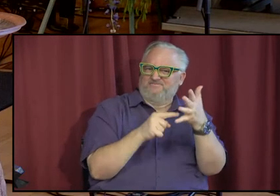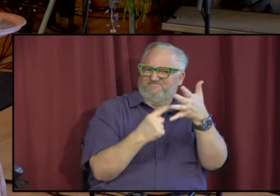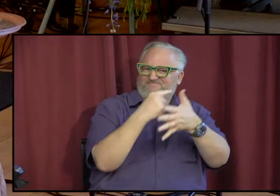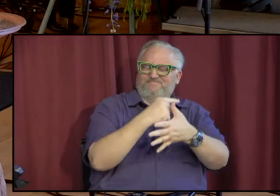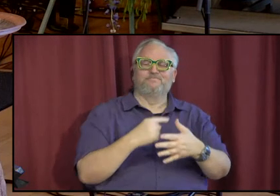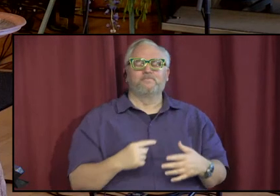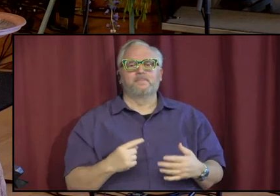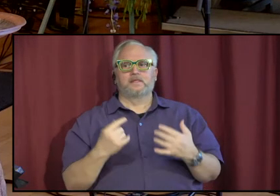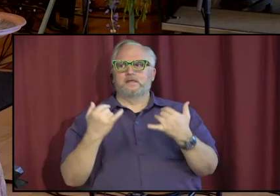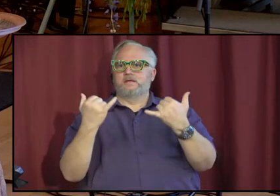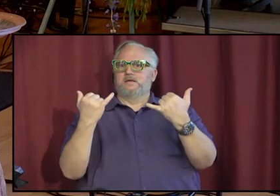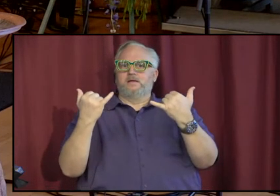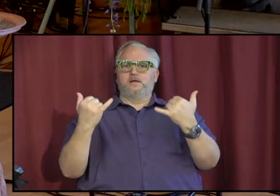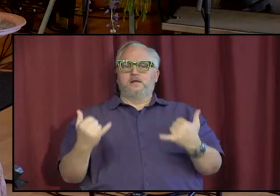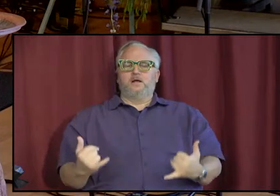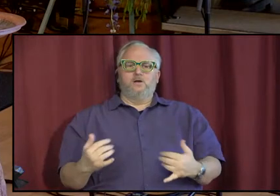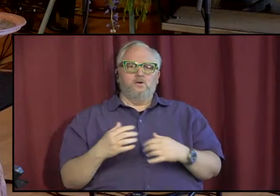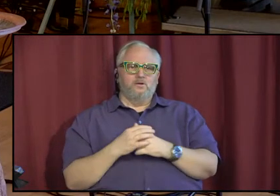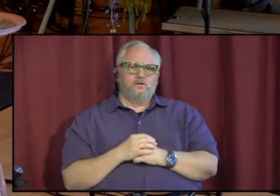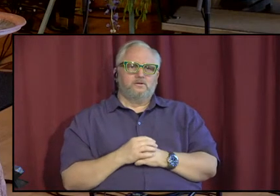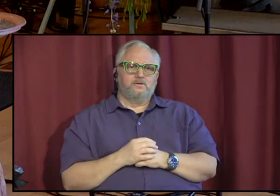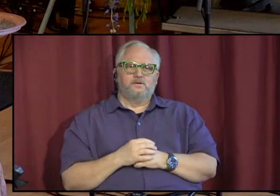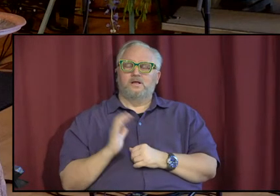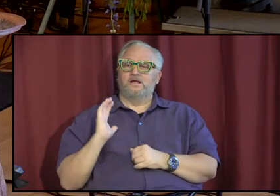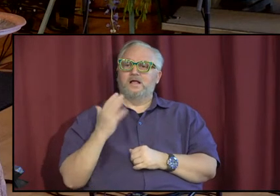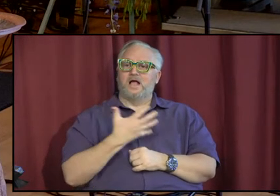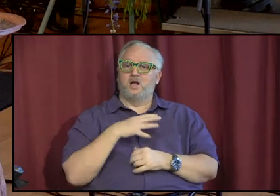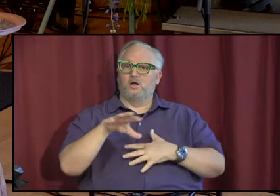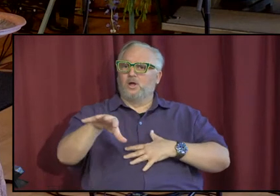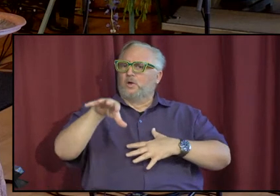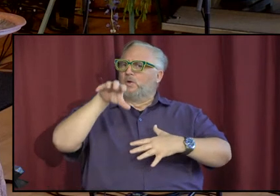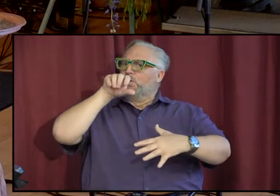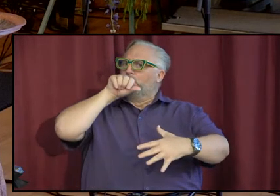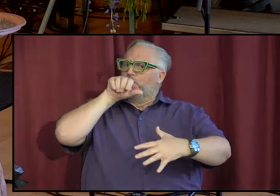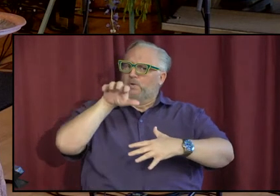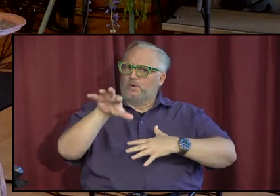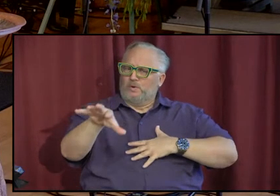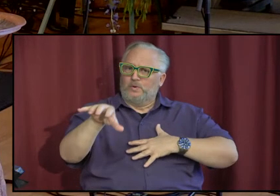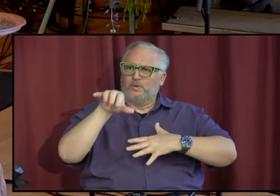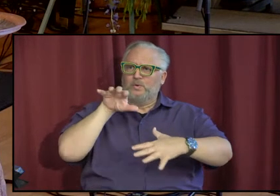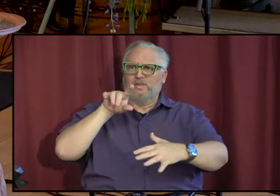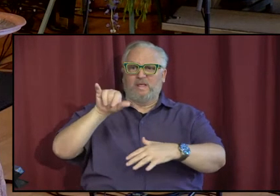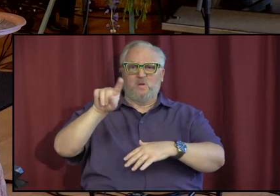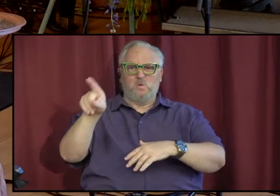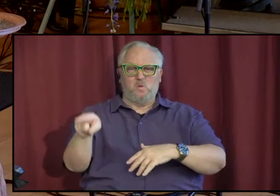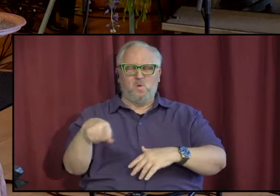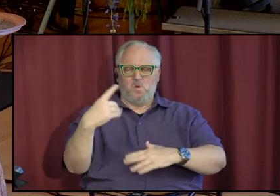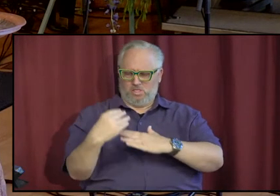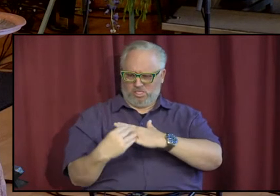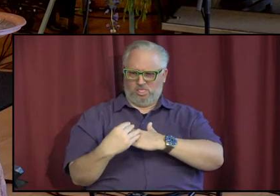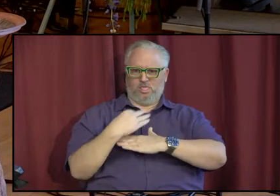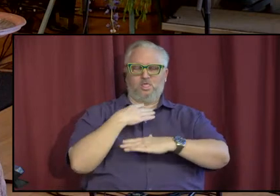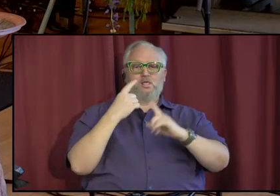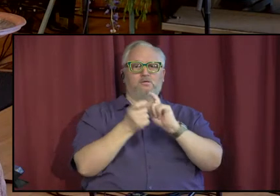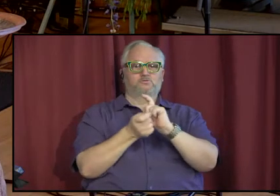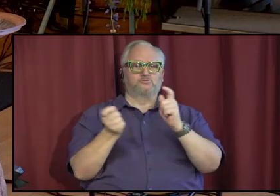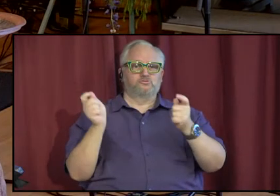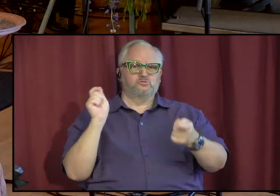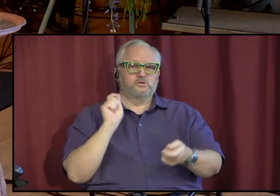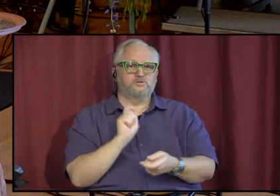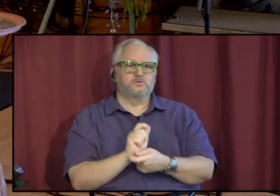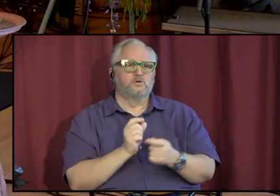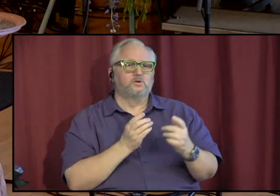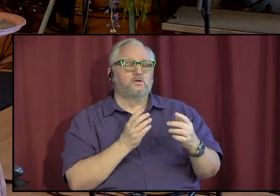are changed by the in and out of breath, the rhythm we forge across screens and